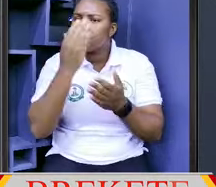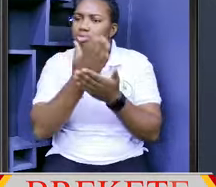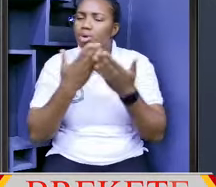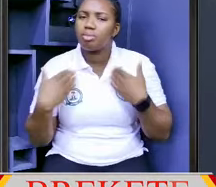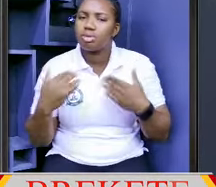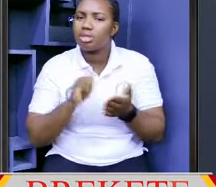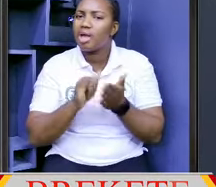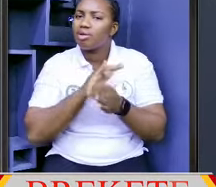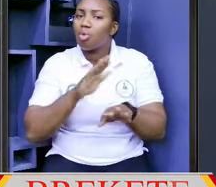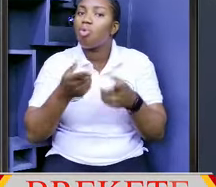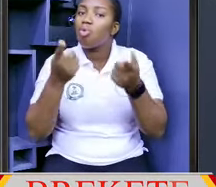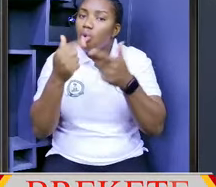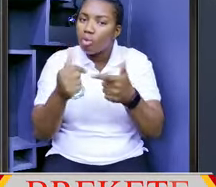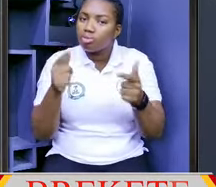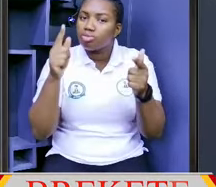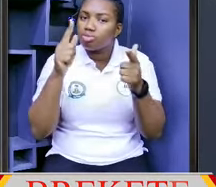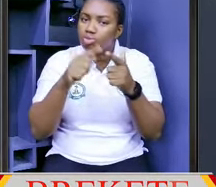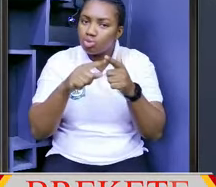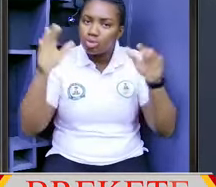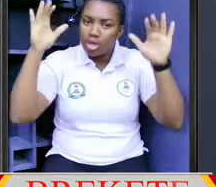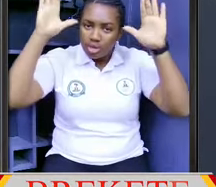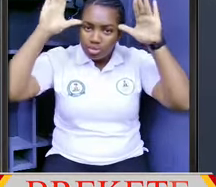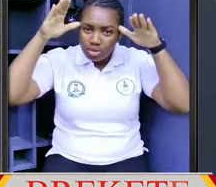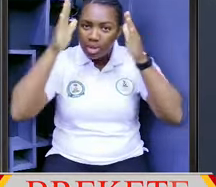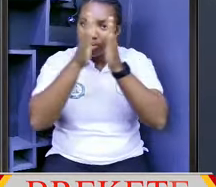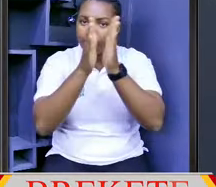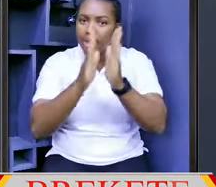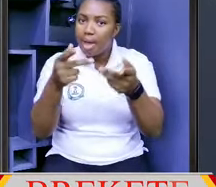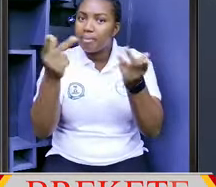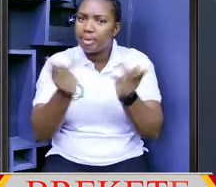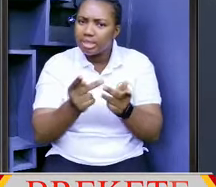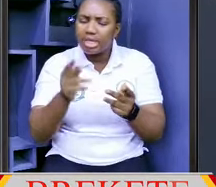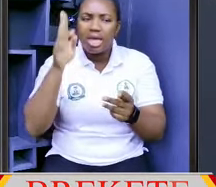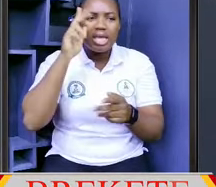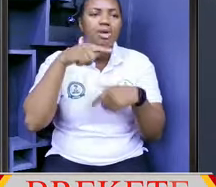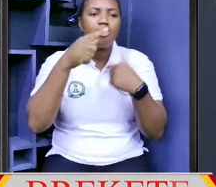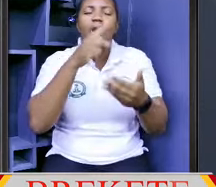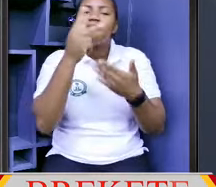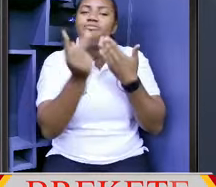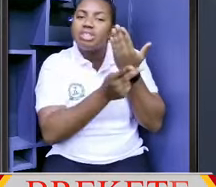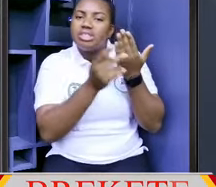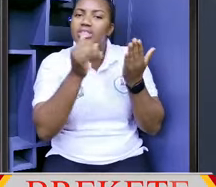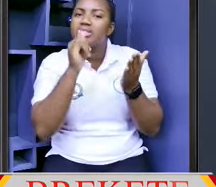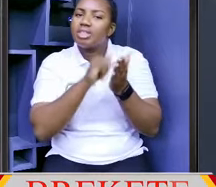Sometimes you go visit the person. Sometimes you go tell people, make them go visit the person.